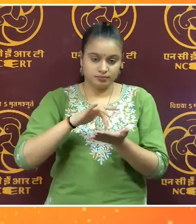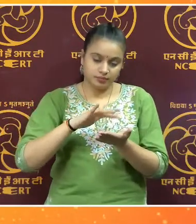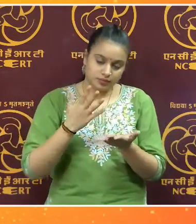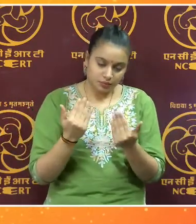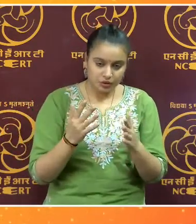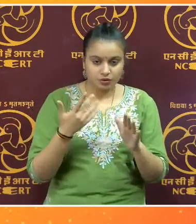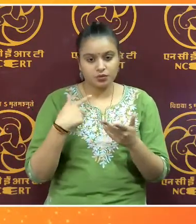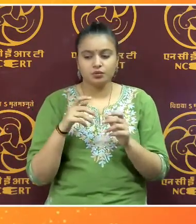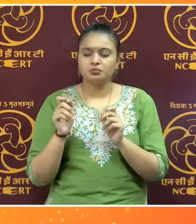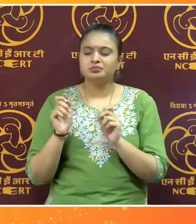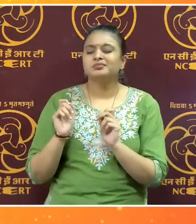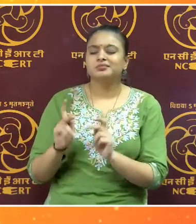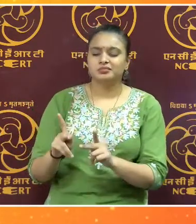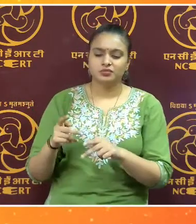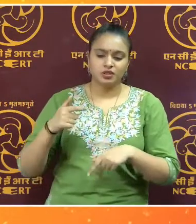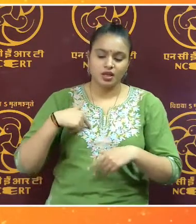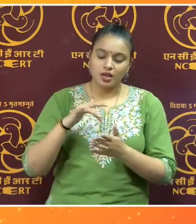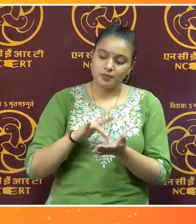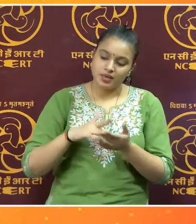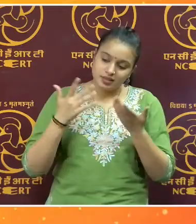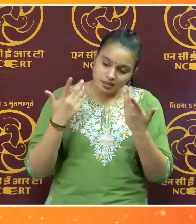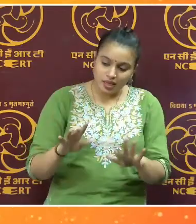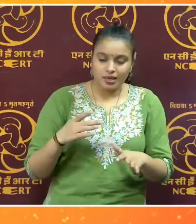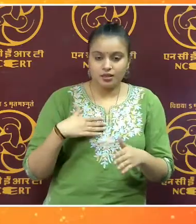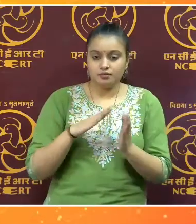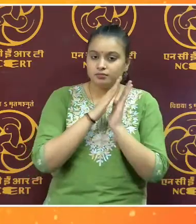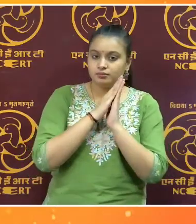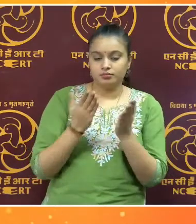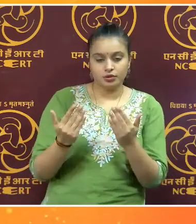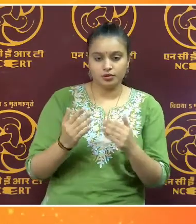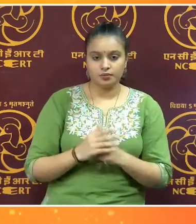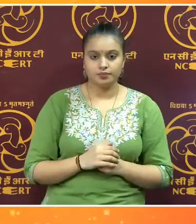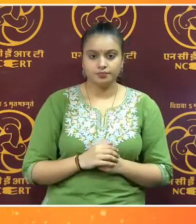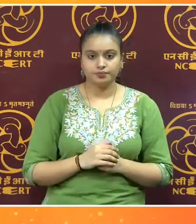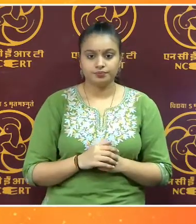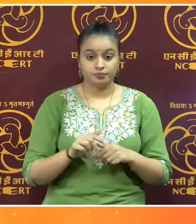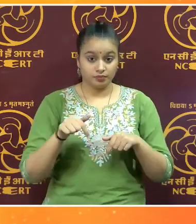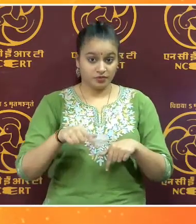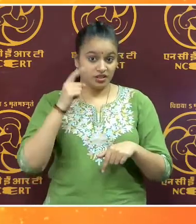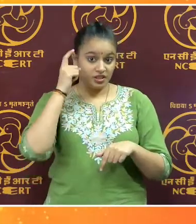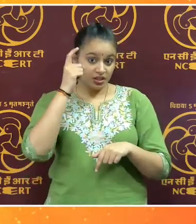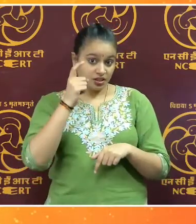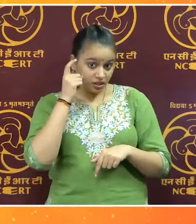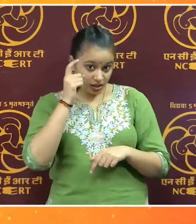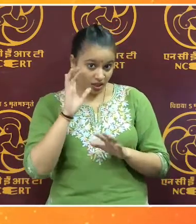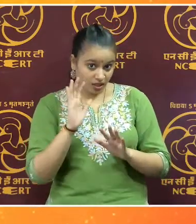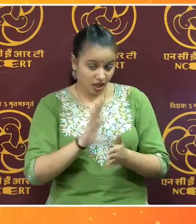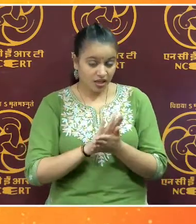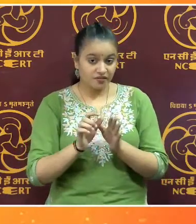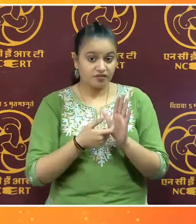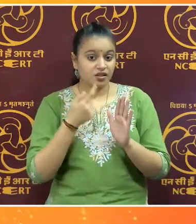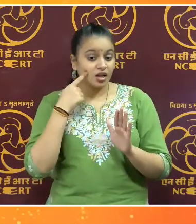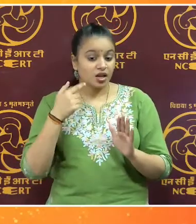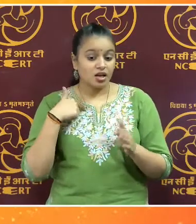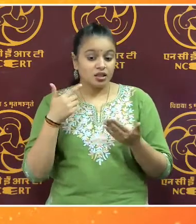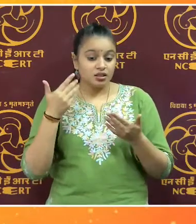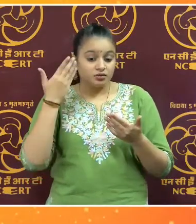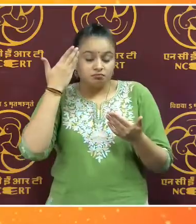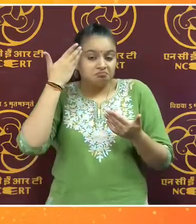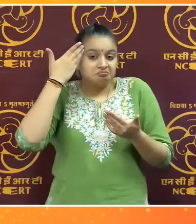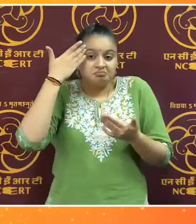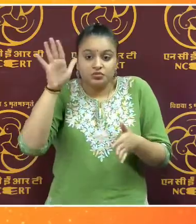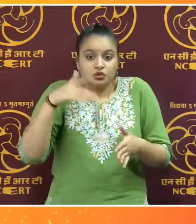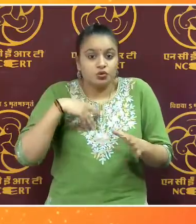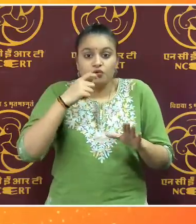I can accommodate anywhere easily. Now he's having a thought in his mind because he doesn't know how to cook. He's